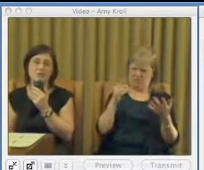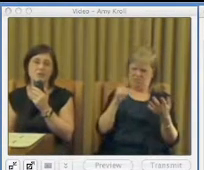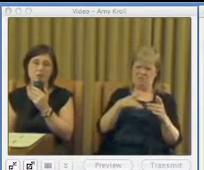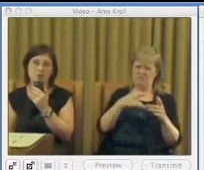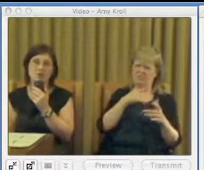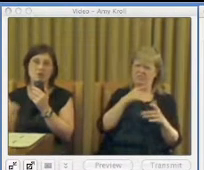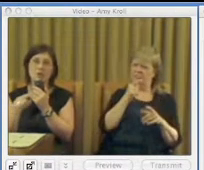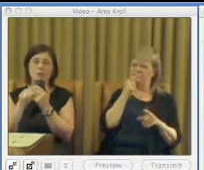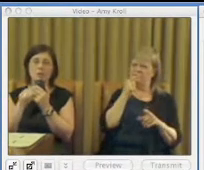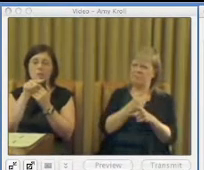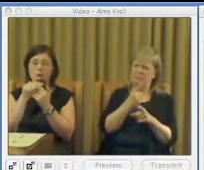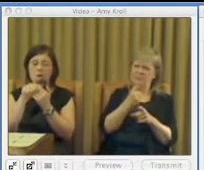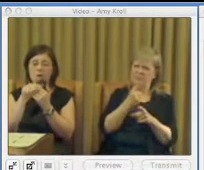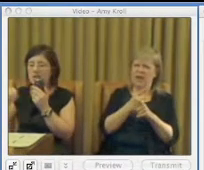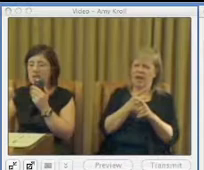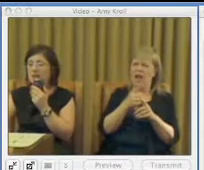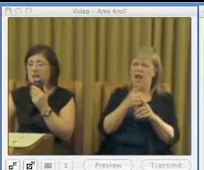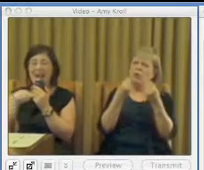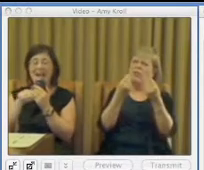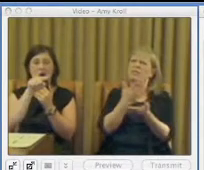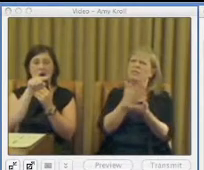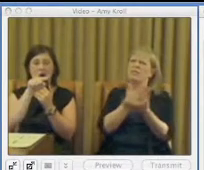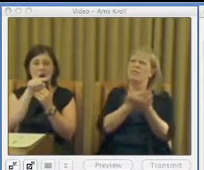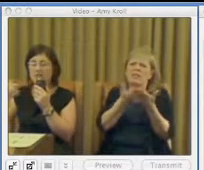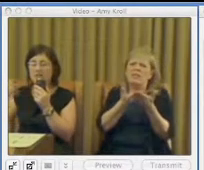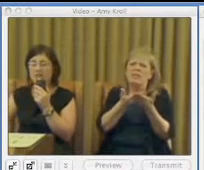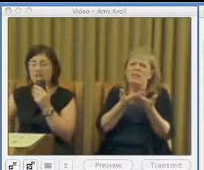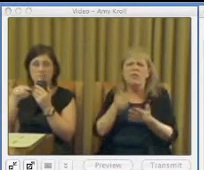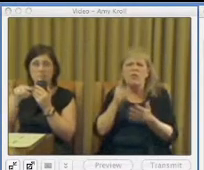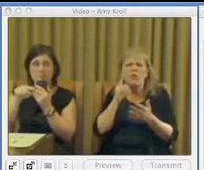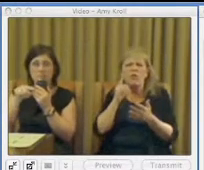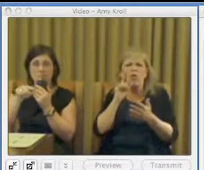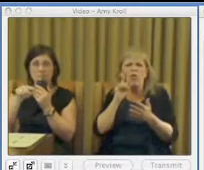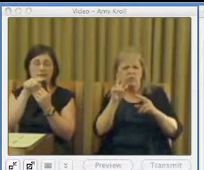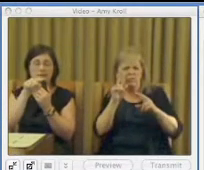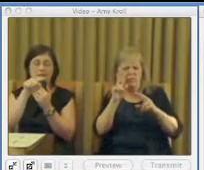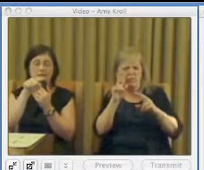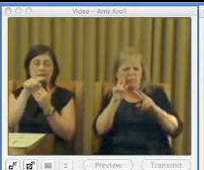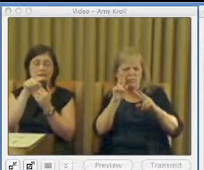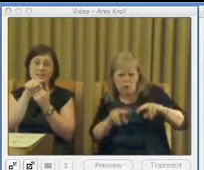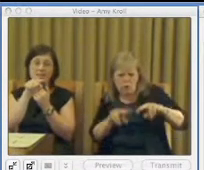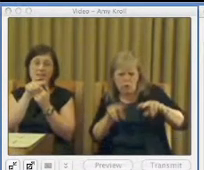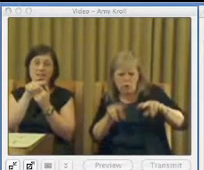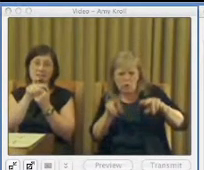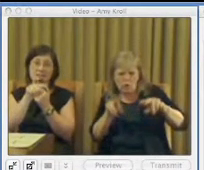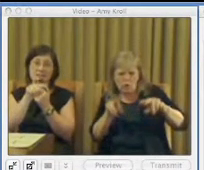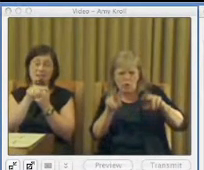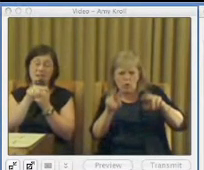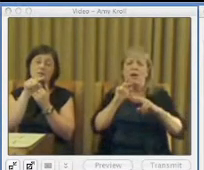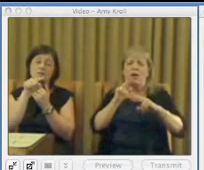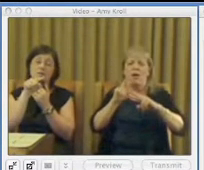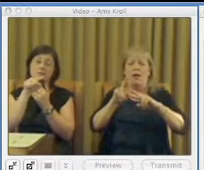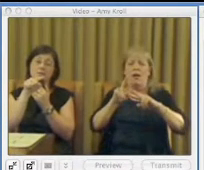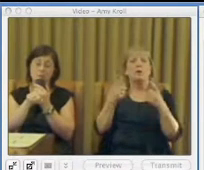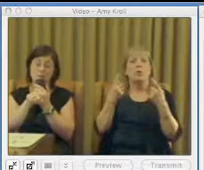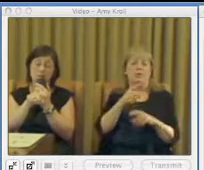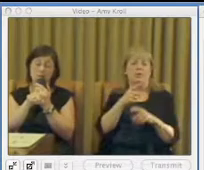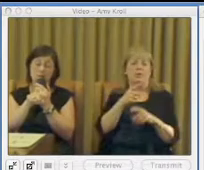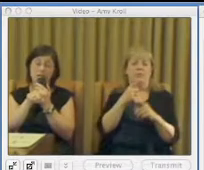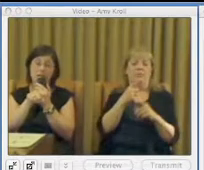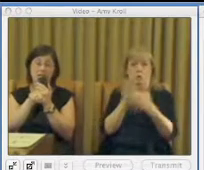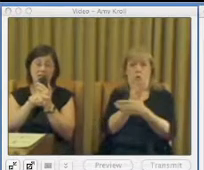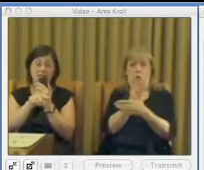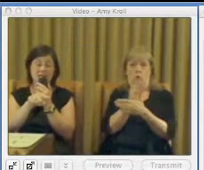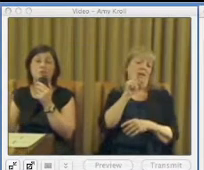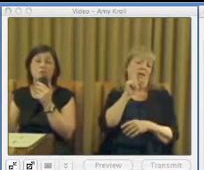it through her PhD research, where she analysed an interaction between a deaf